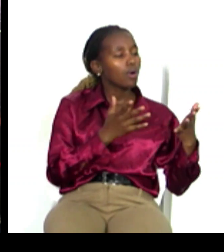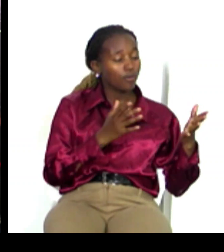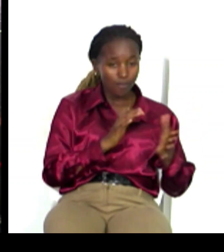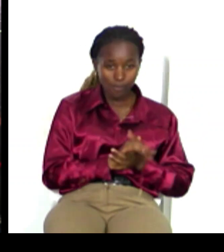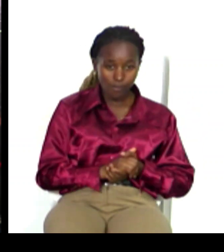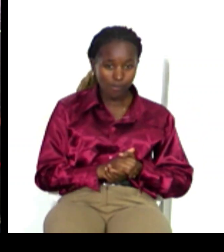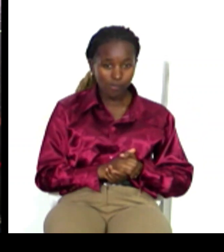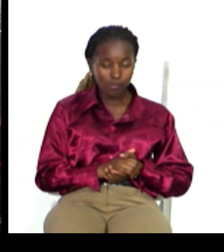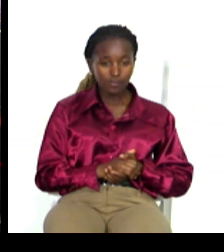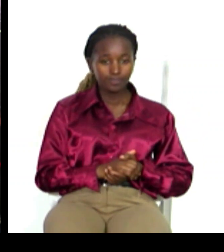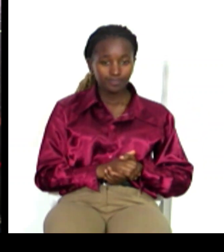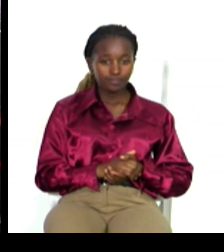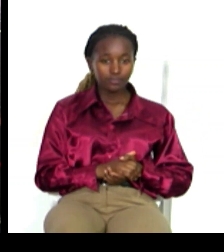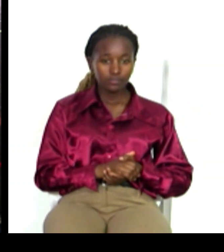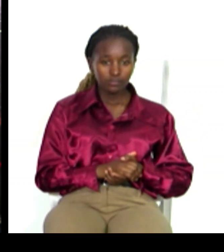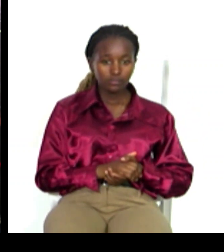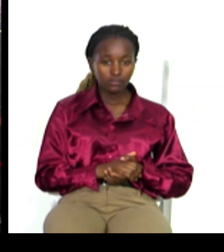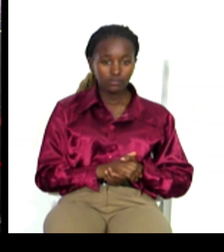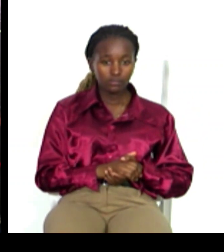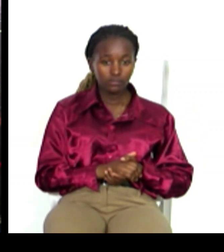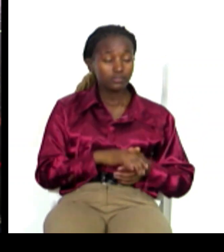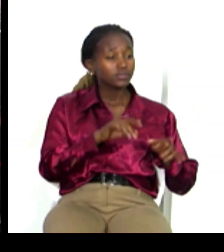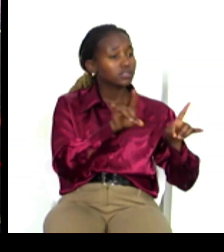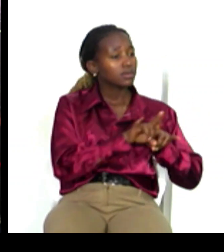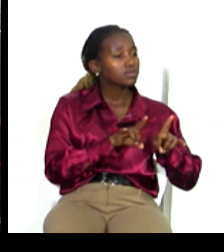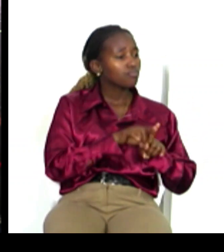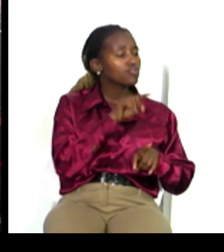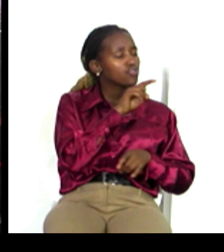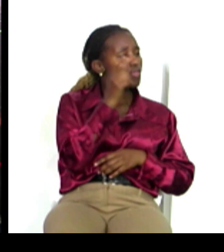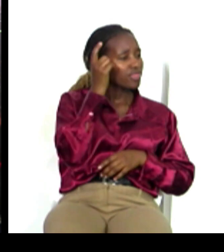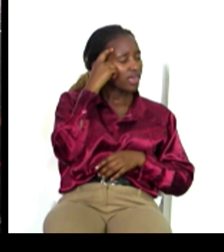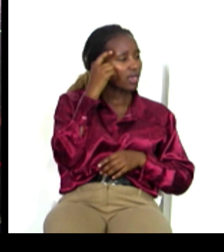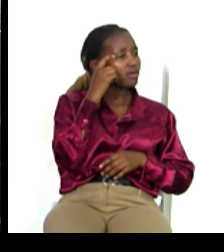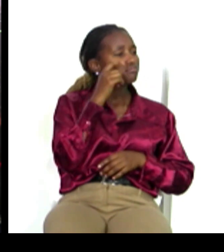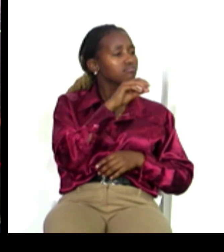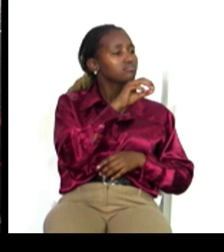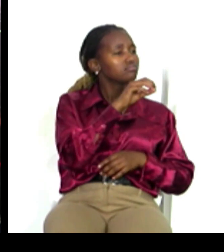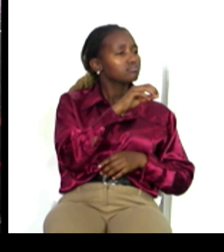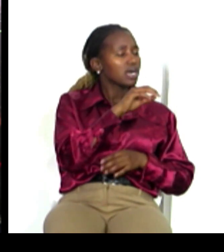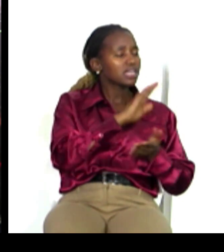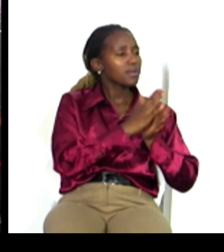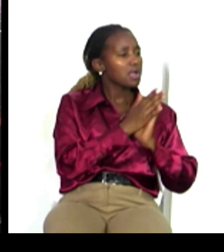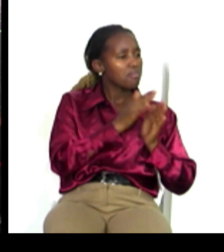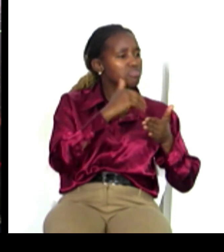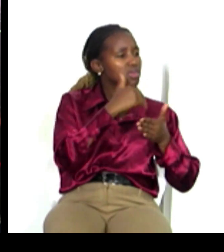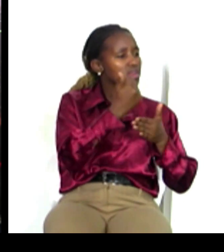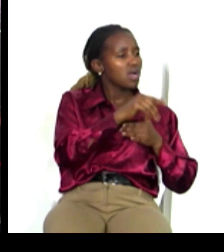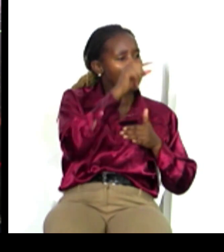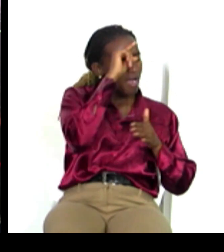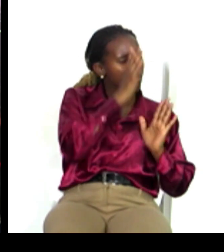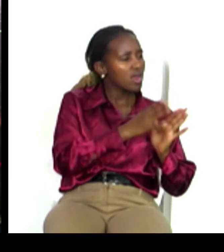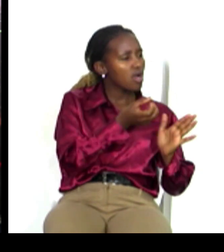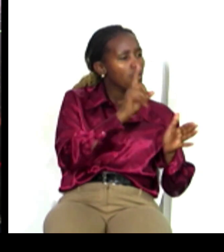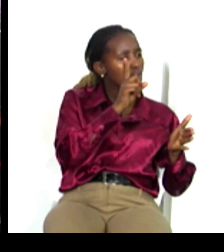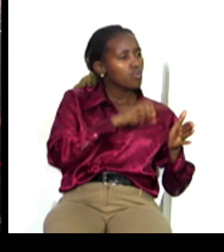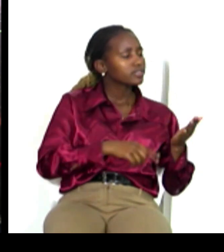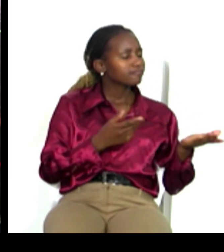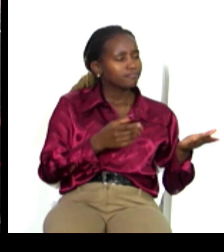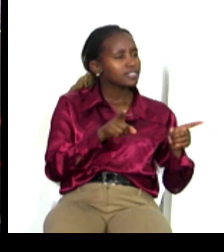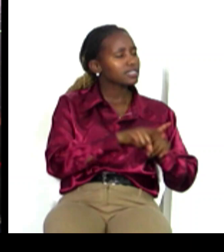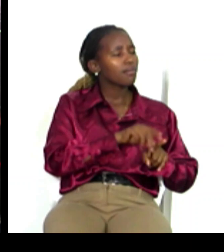are you seeing him becoming the ODM leader? Are you seeing Sakaja becoming the next governor? Where does that leave Tim